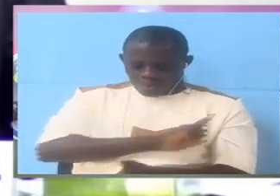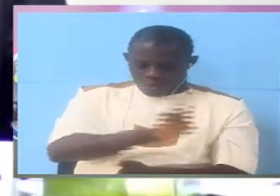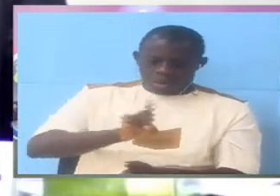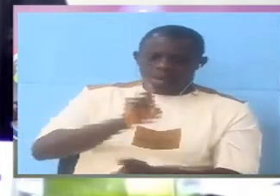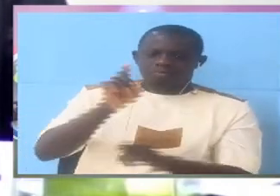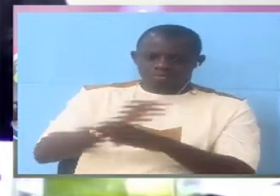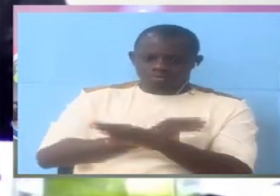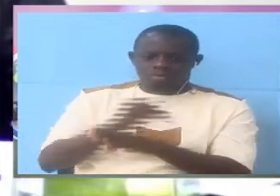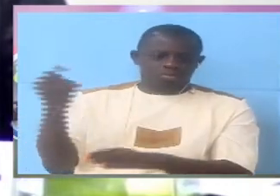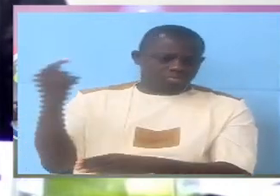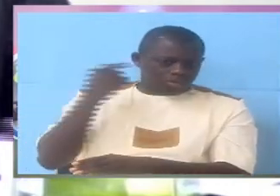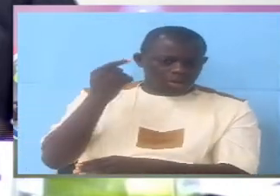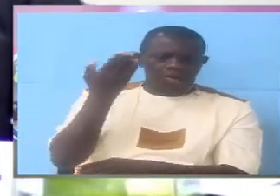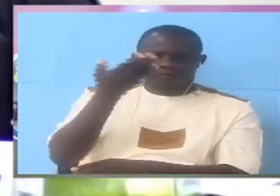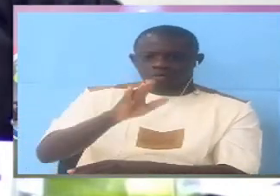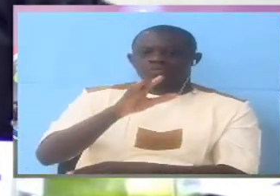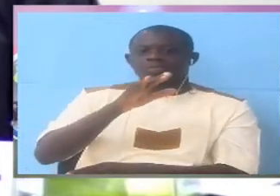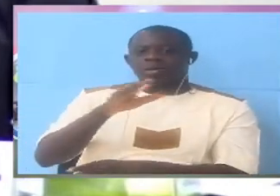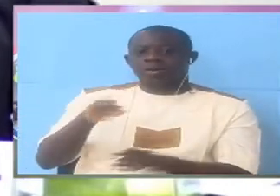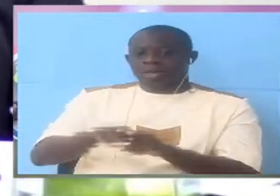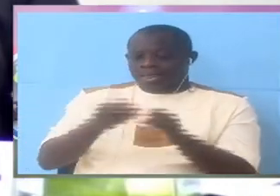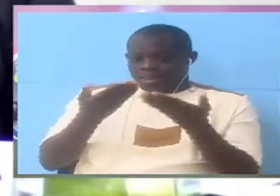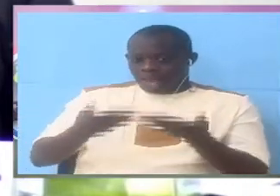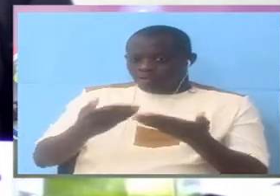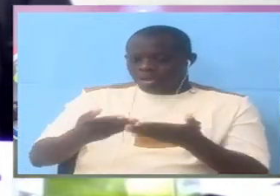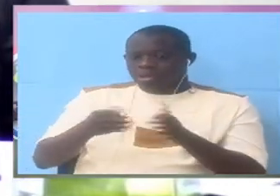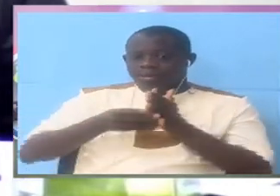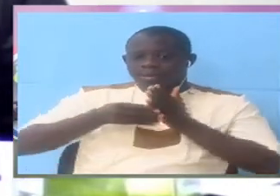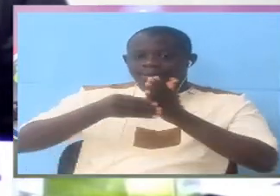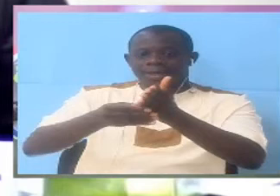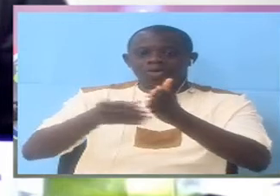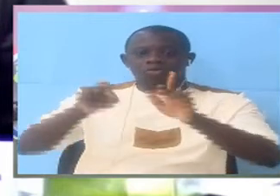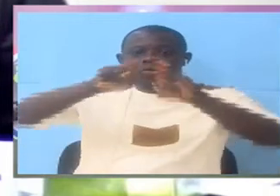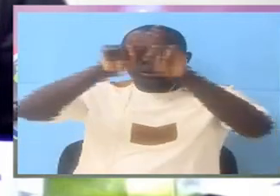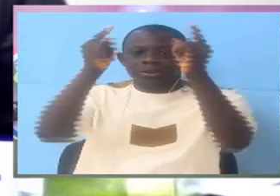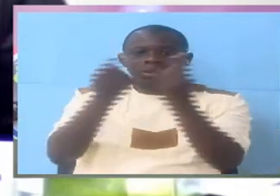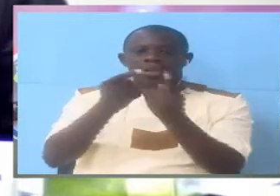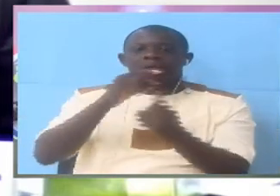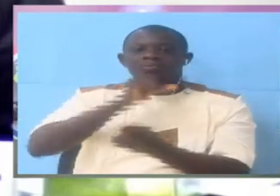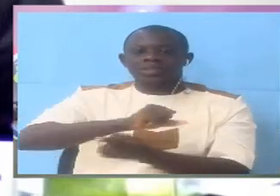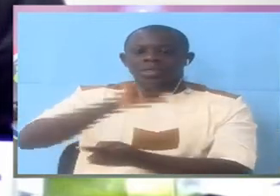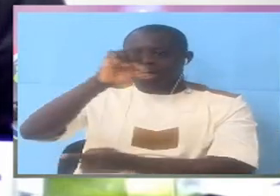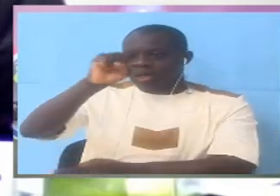from the current Director General, Mr.